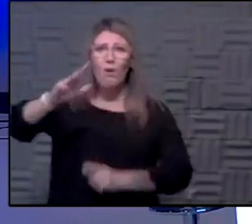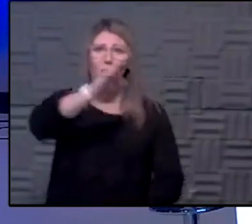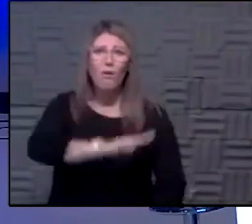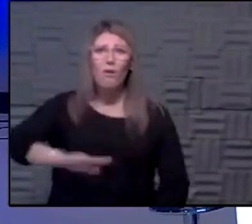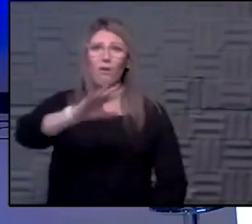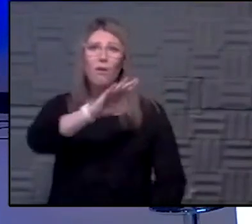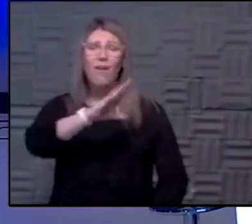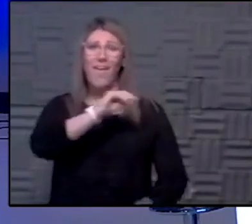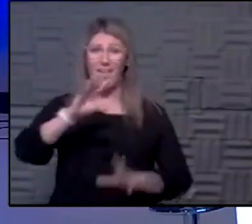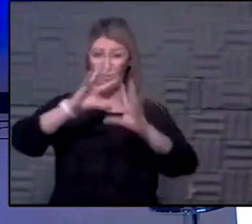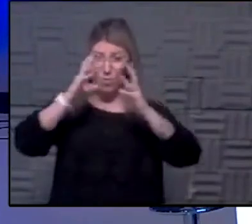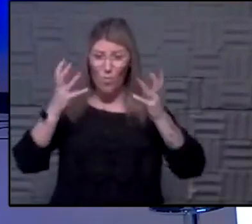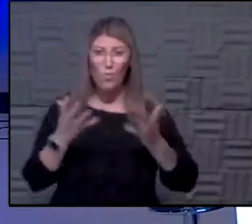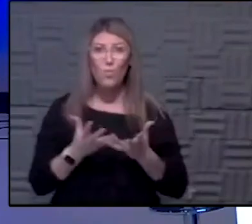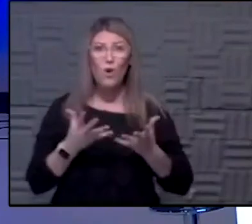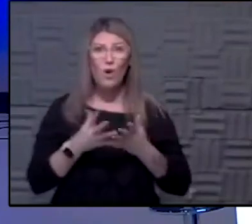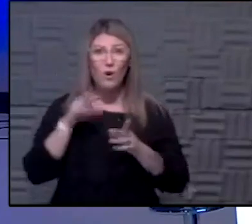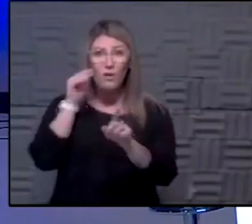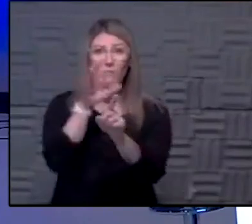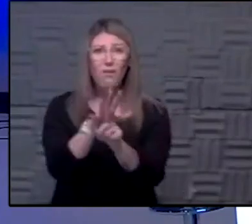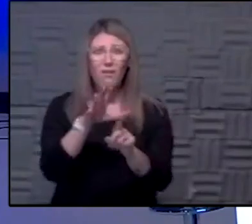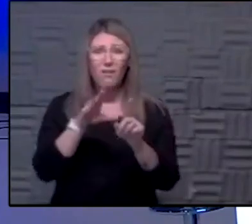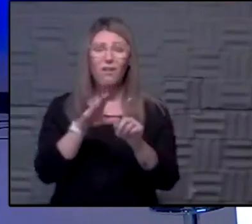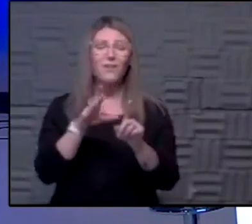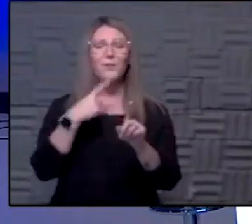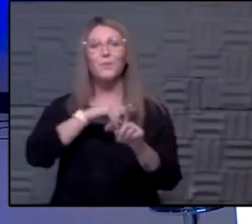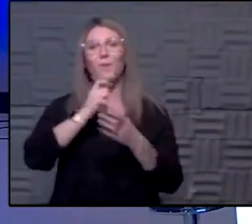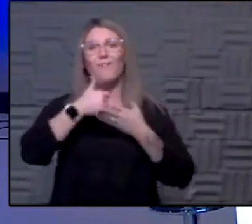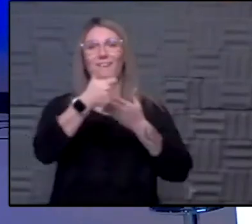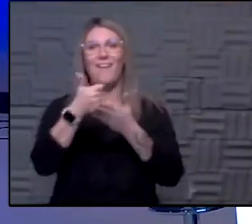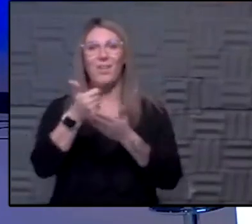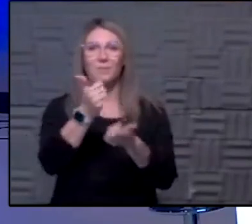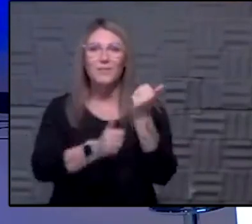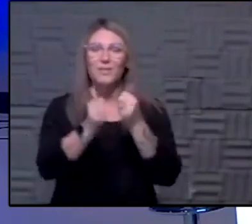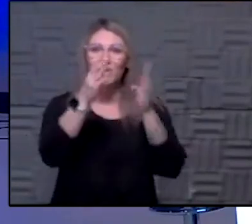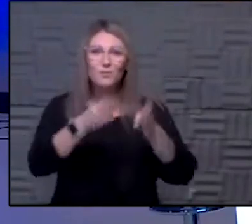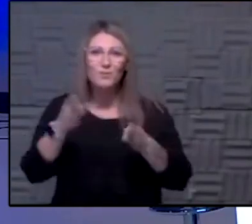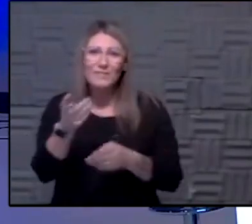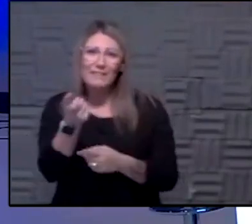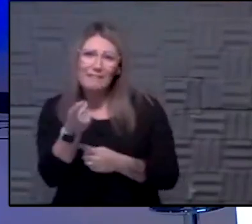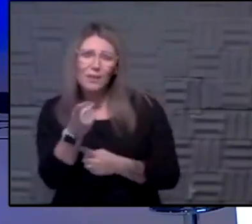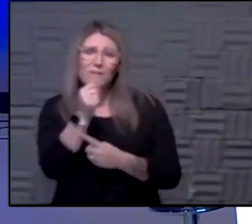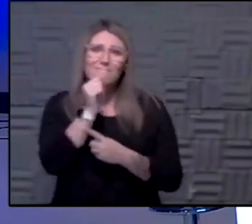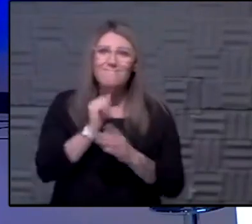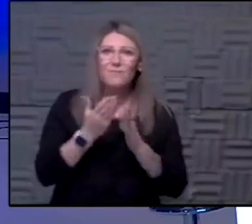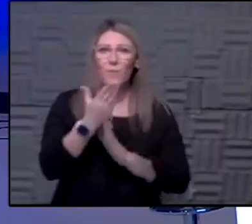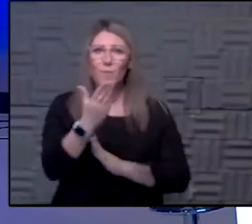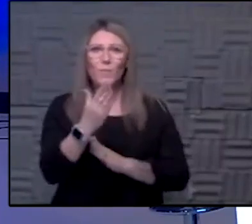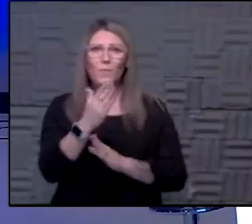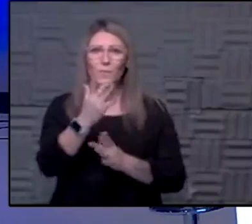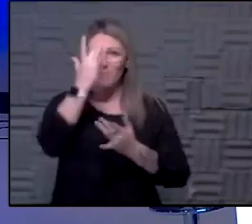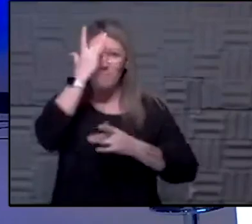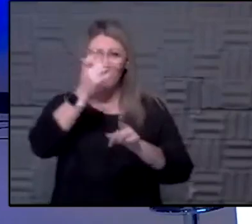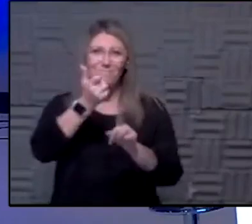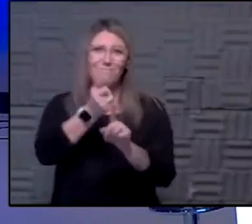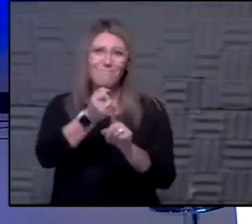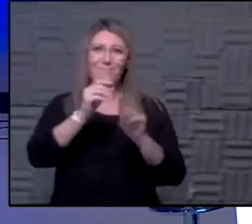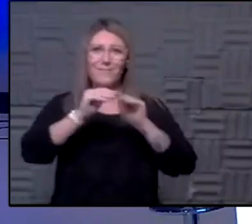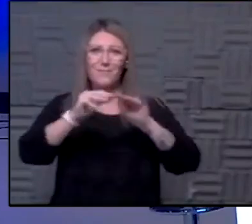around the world, then we will have helped every person just a little bit to get through the pandemic. And that's why we're here.